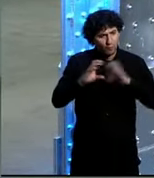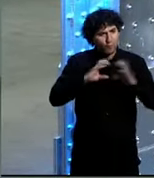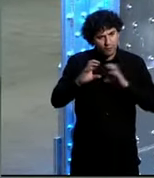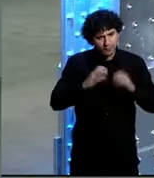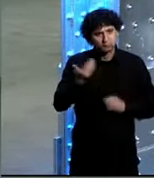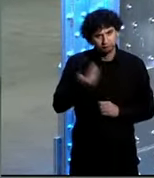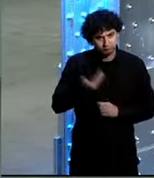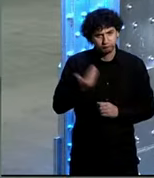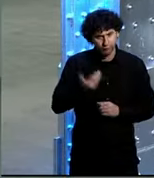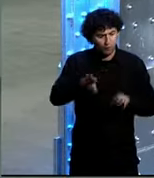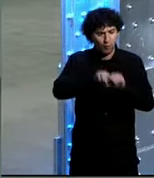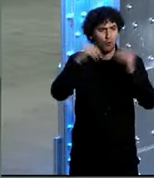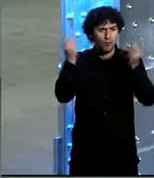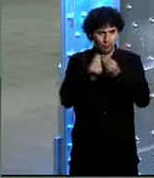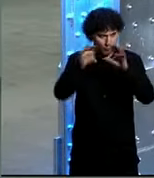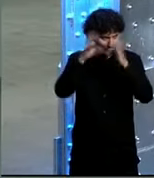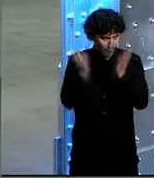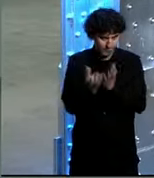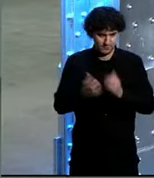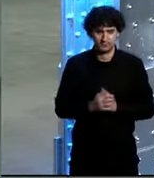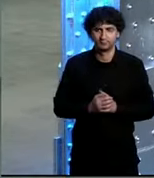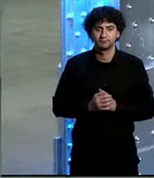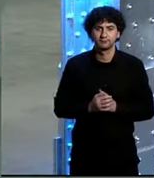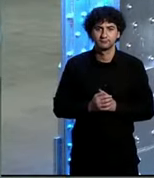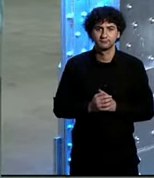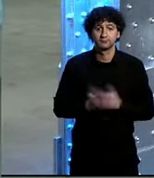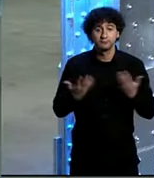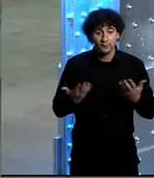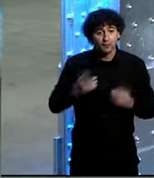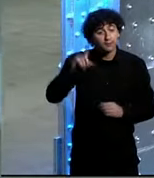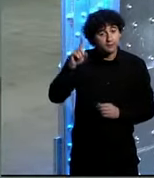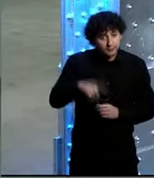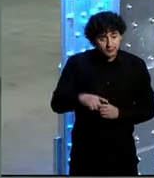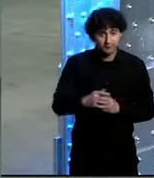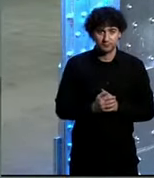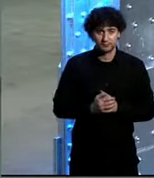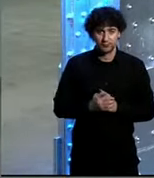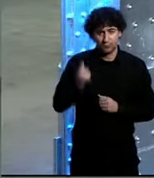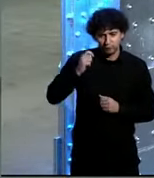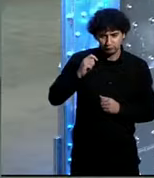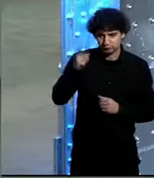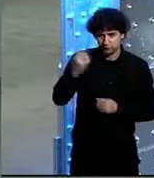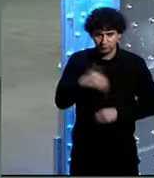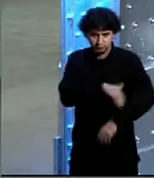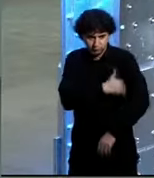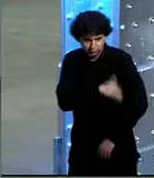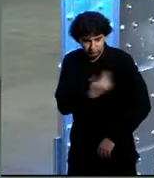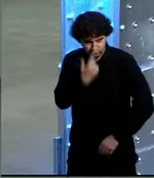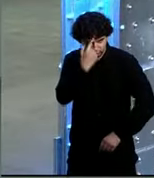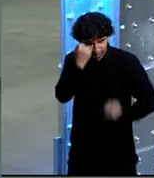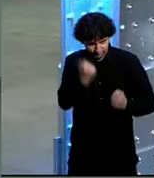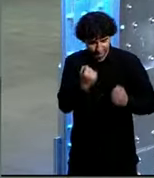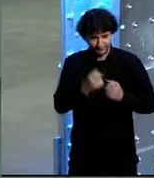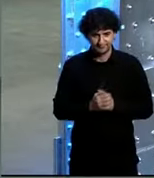So we're in the midst of a global communication environment. There are also